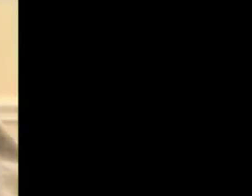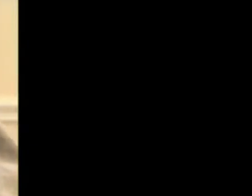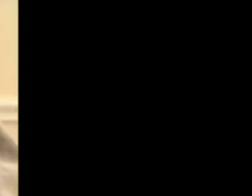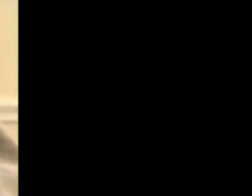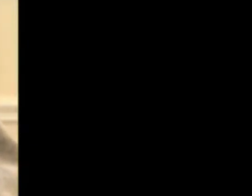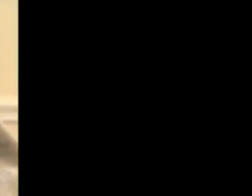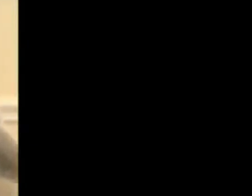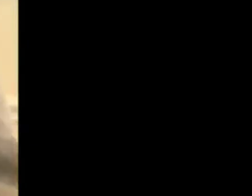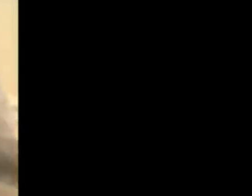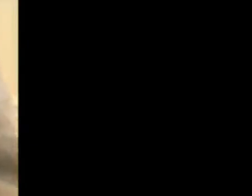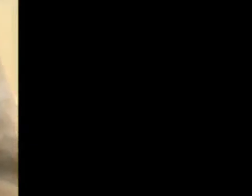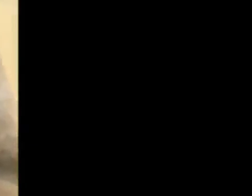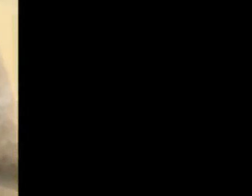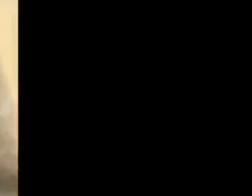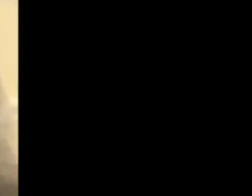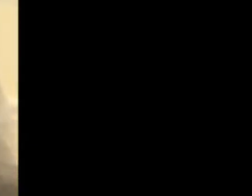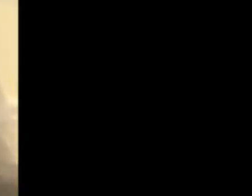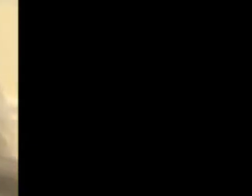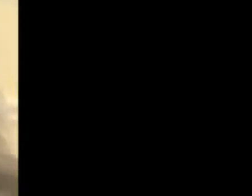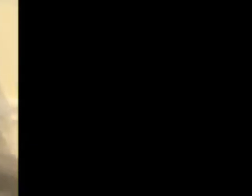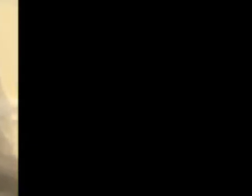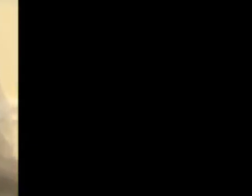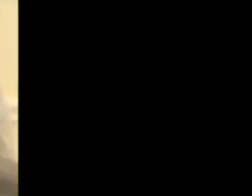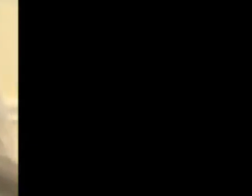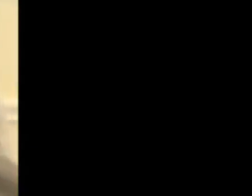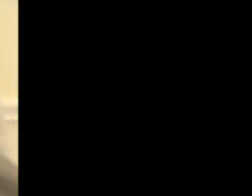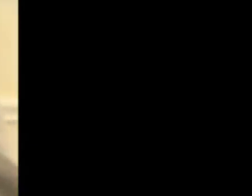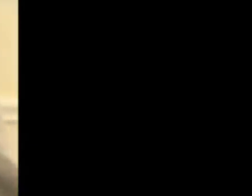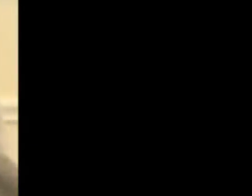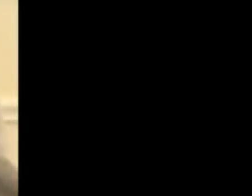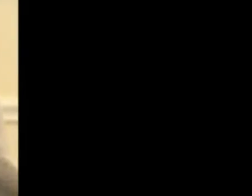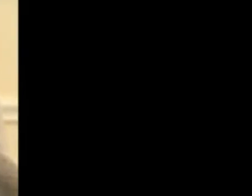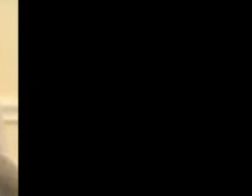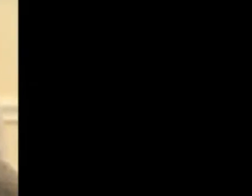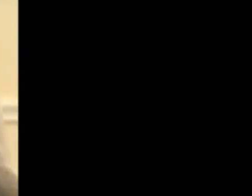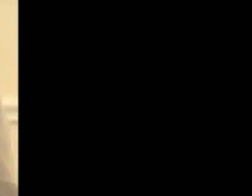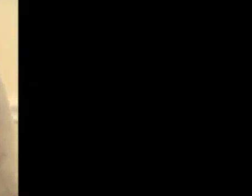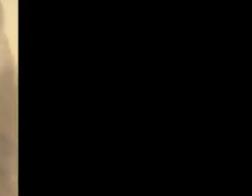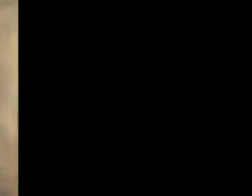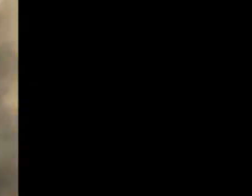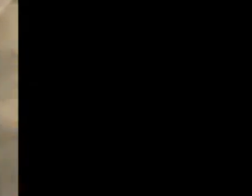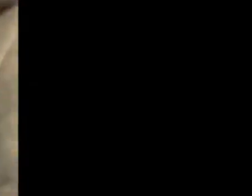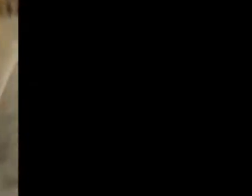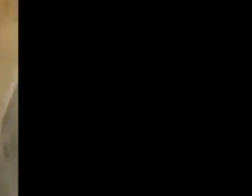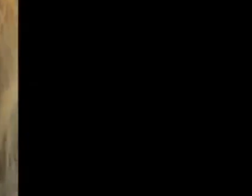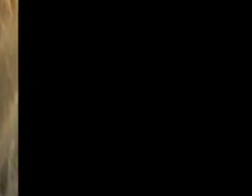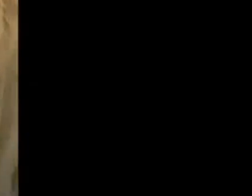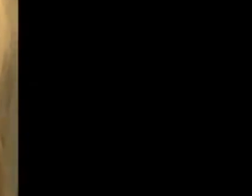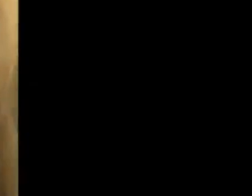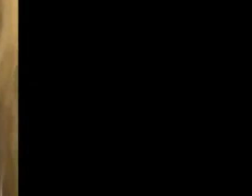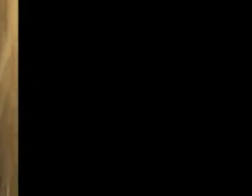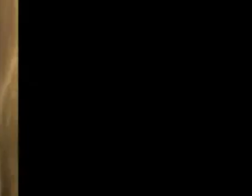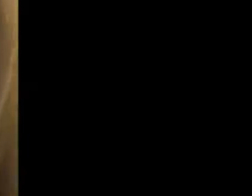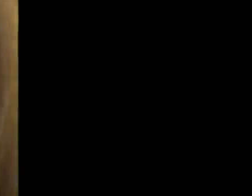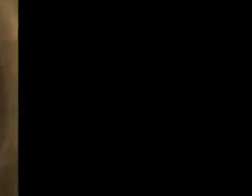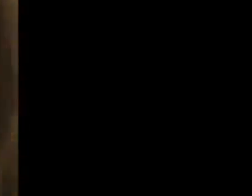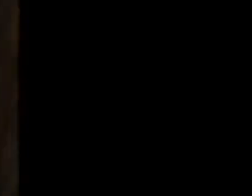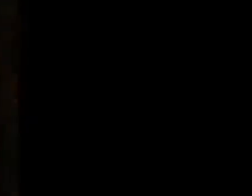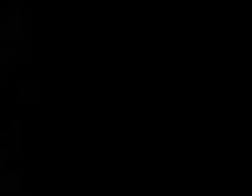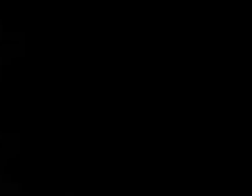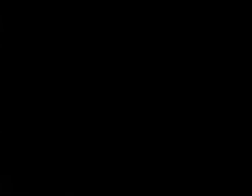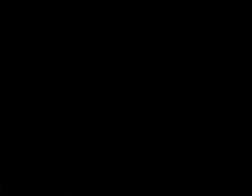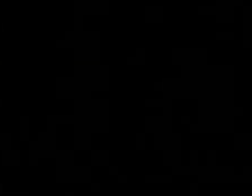llumc.org/Riverside to sign up. You do not want to miss either one of these. It's only 2 nights. It's the 12th and the 26th.